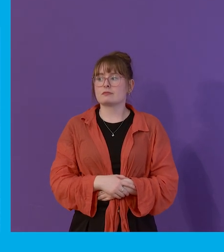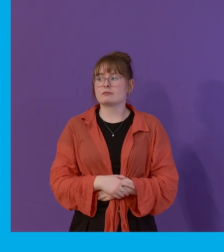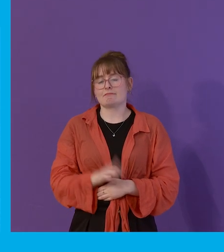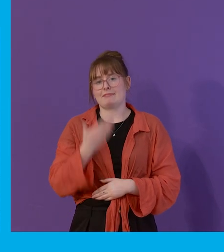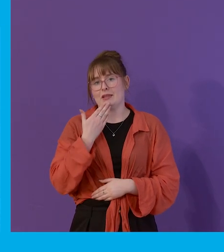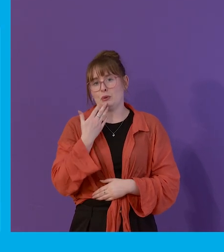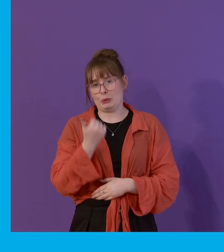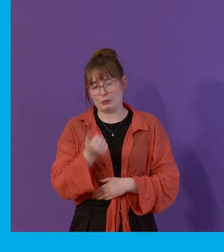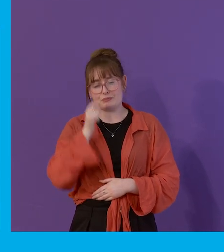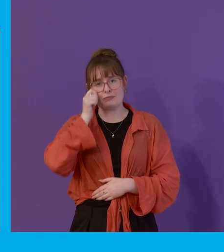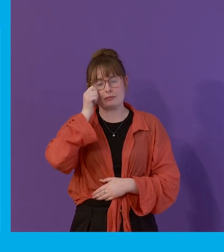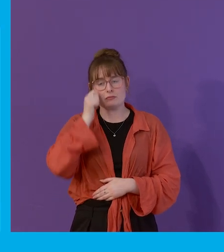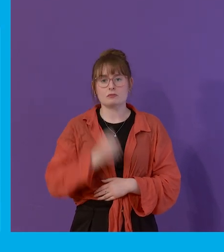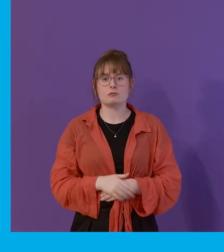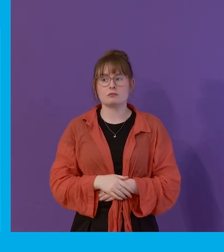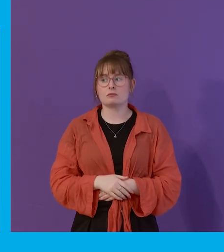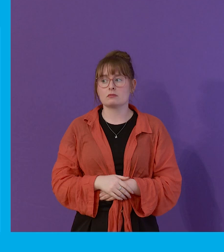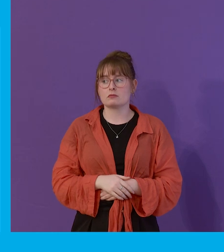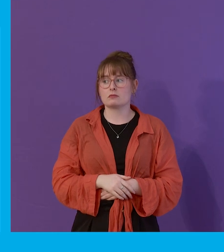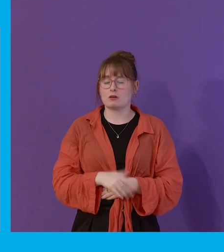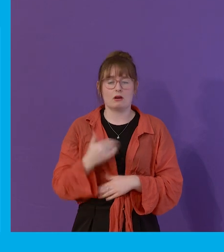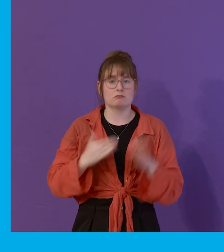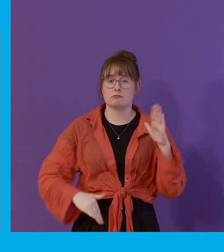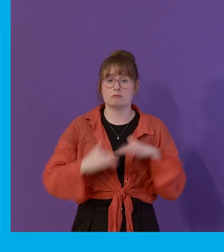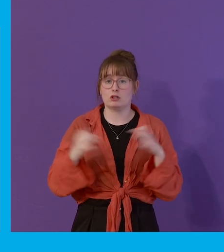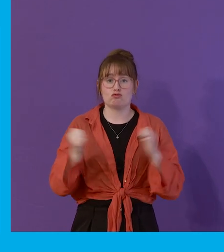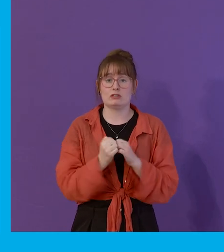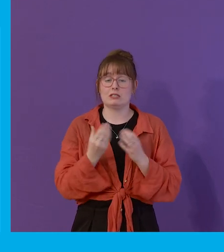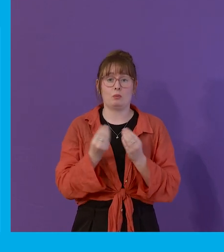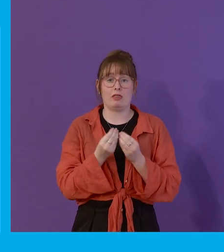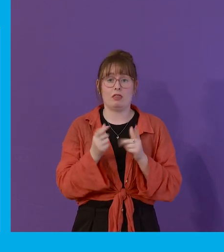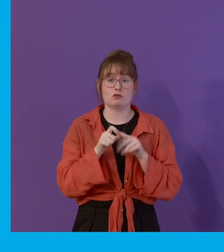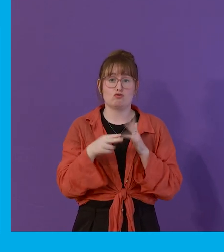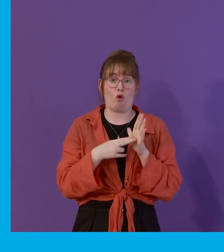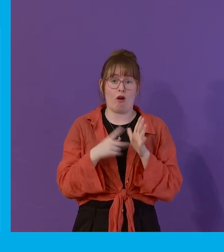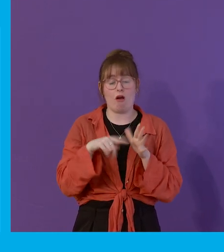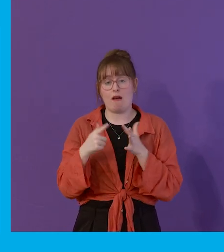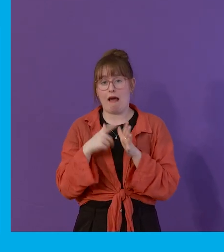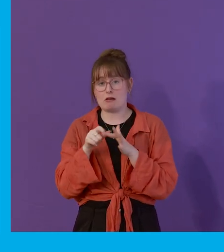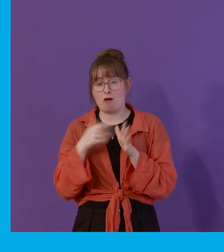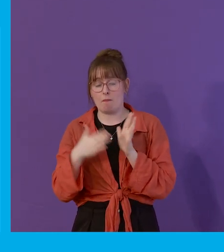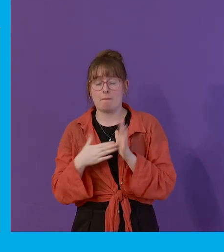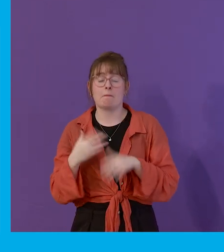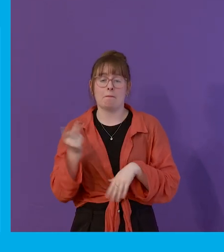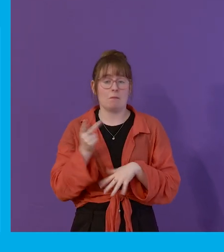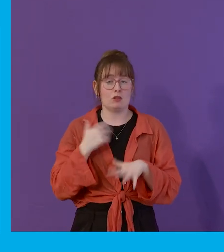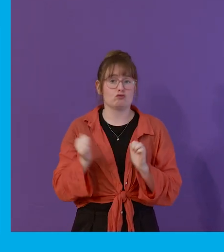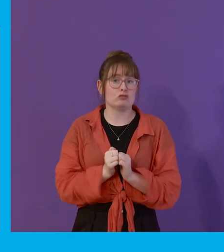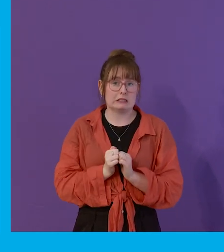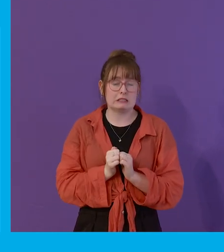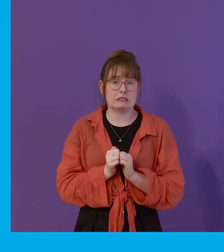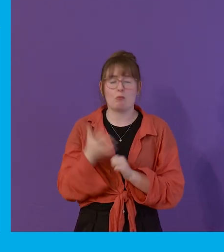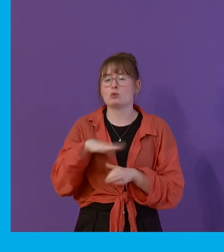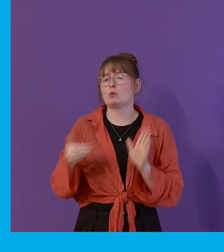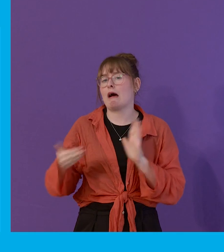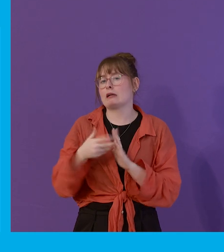Thank you. So, look, I 100% agree with Donna and Adam. But look, I was going to make a similar point to